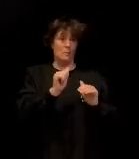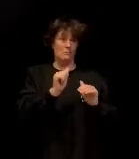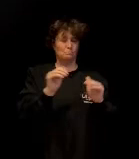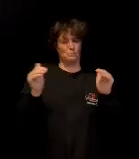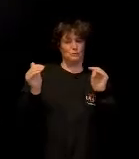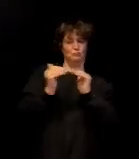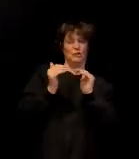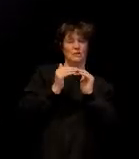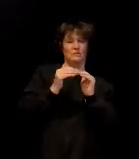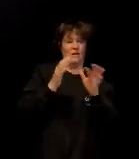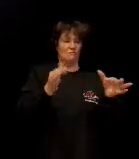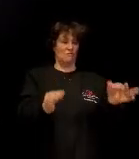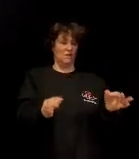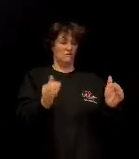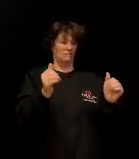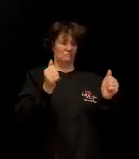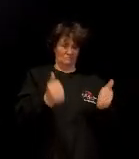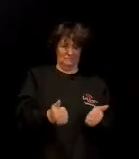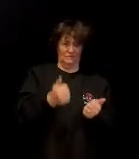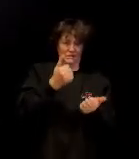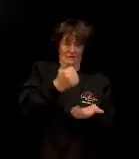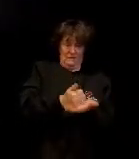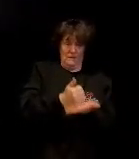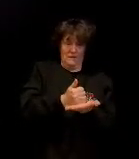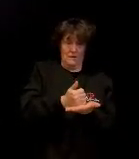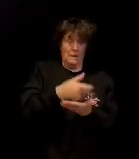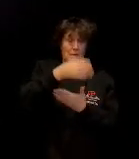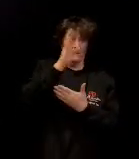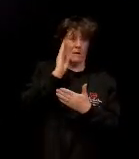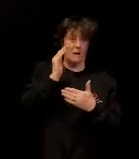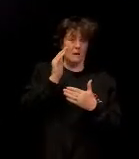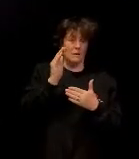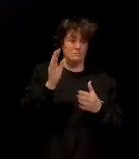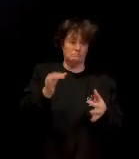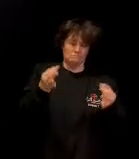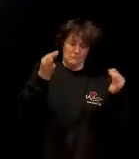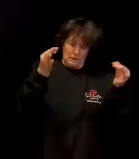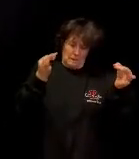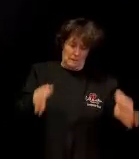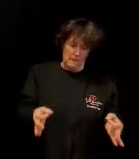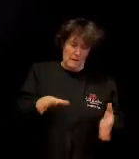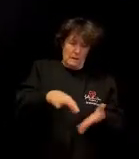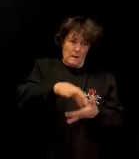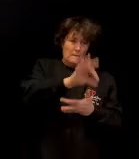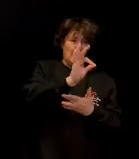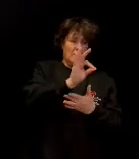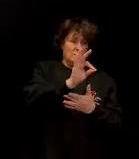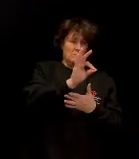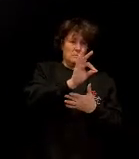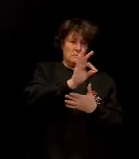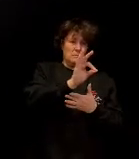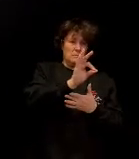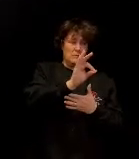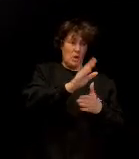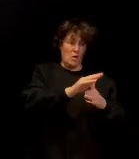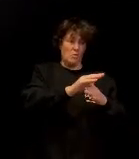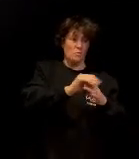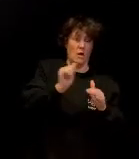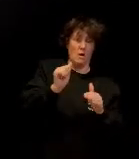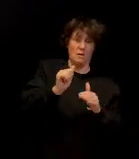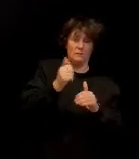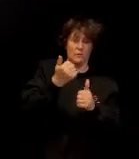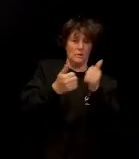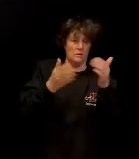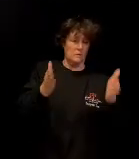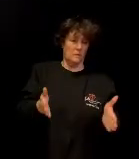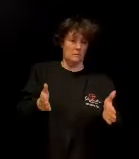whom he justified, them he also glorified. Basically, God has set our destinies. He has called us, he's justified us, glorified us.